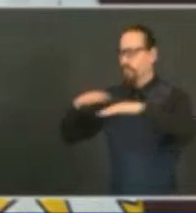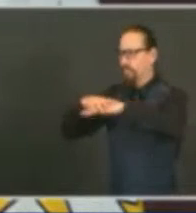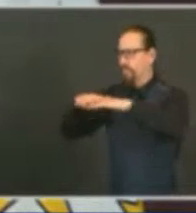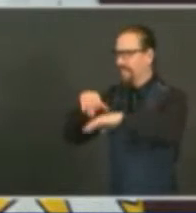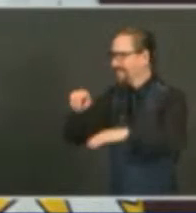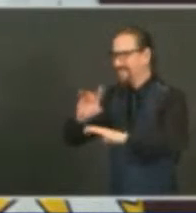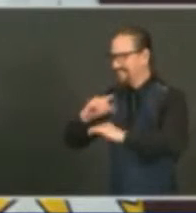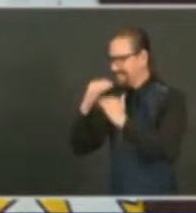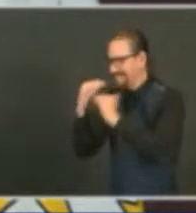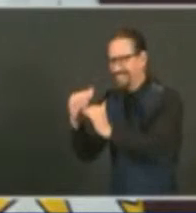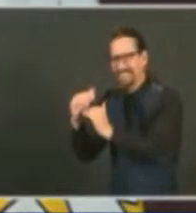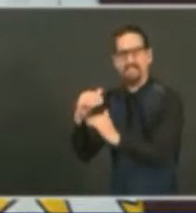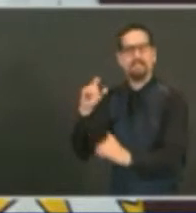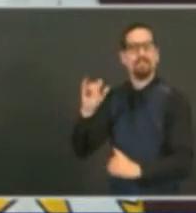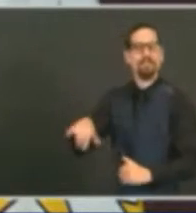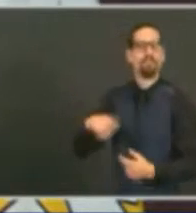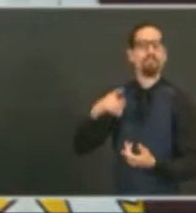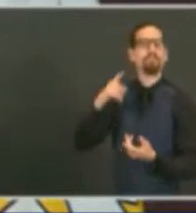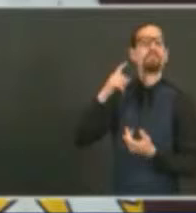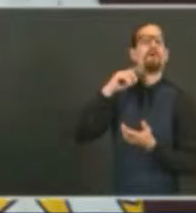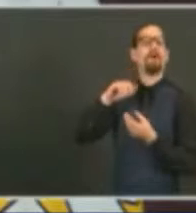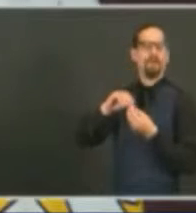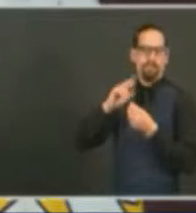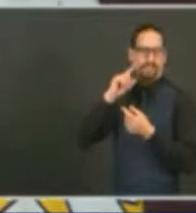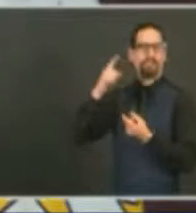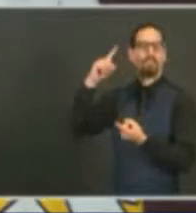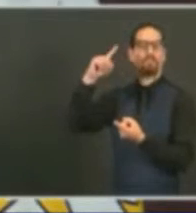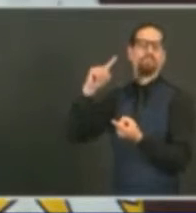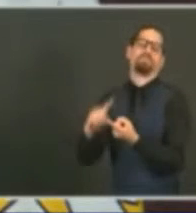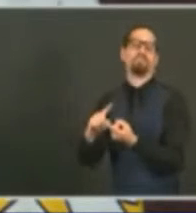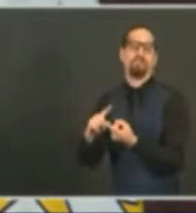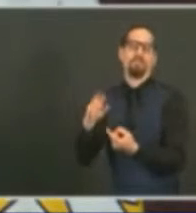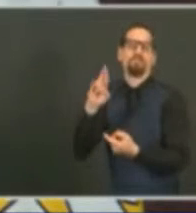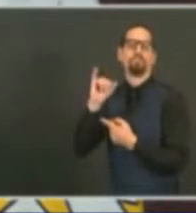significantly decreases the risk of transmission.